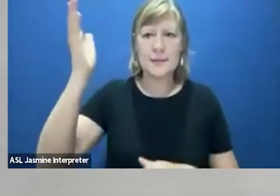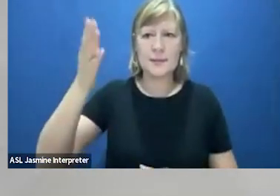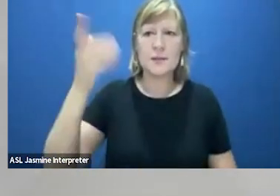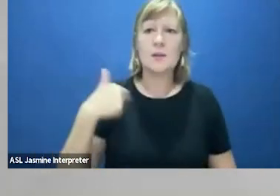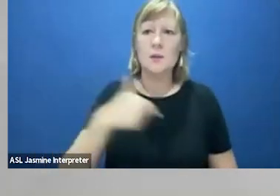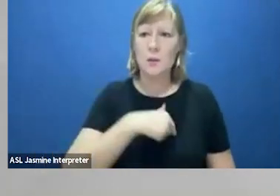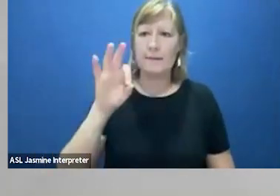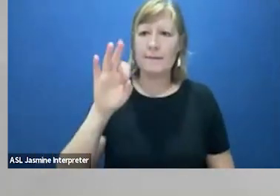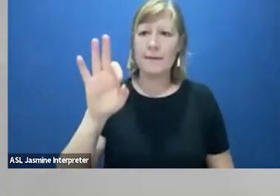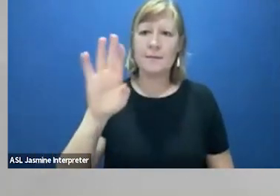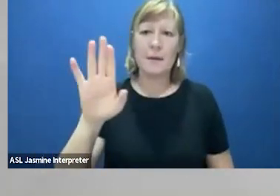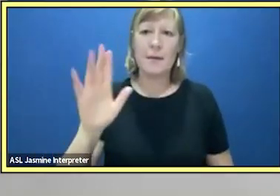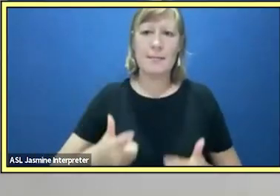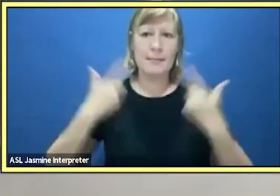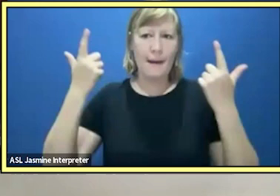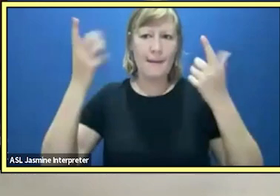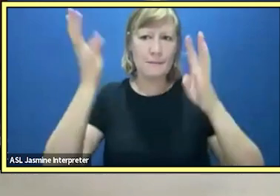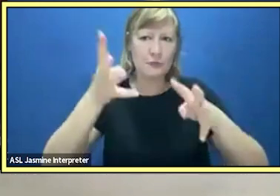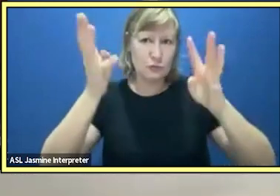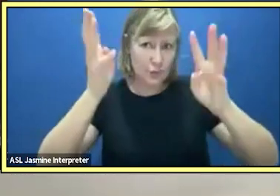so just so everybody's aware.